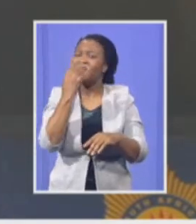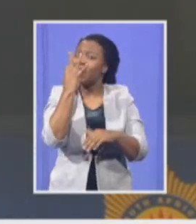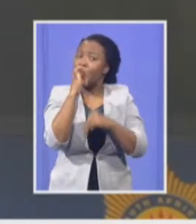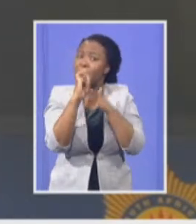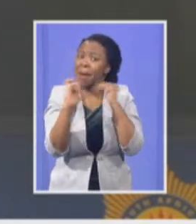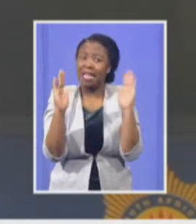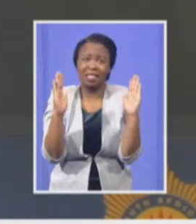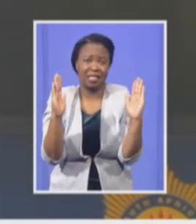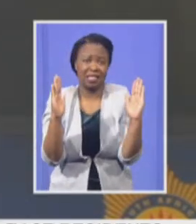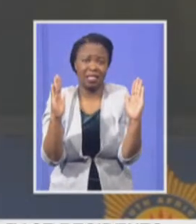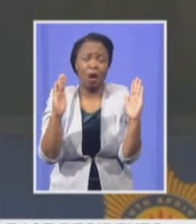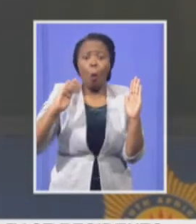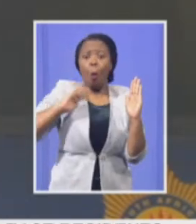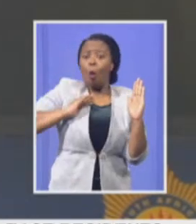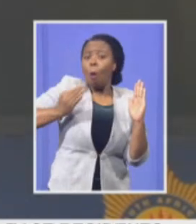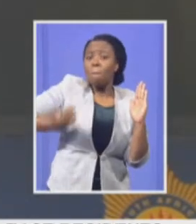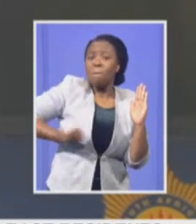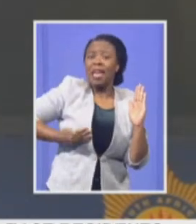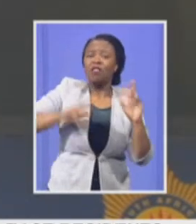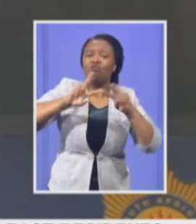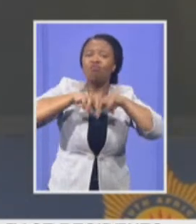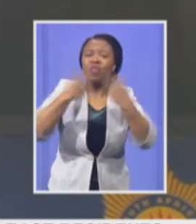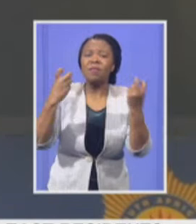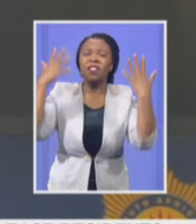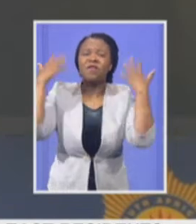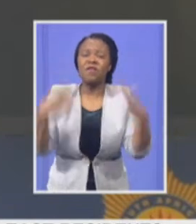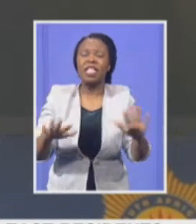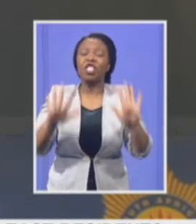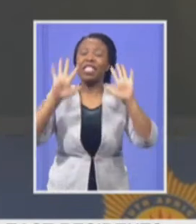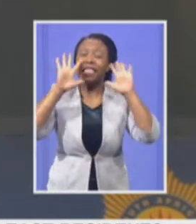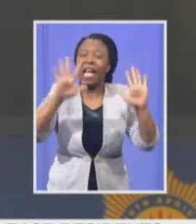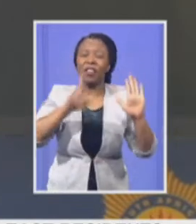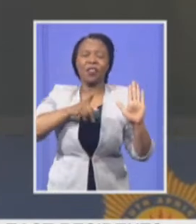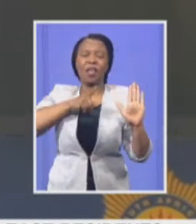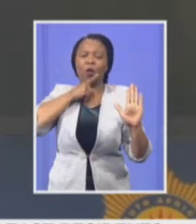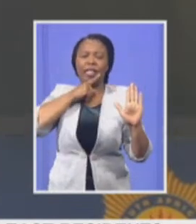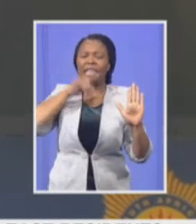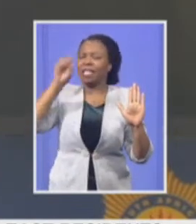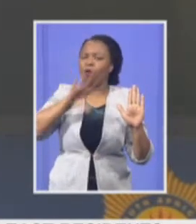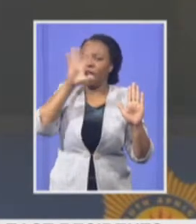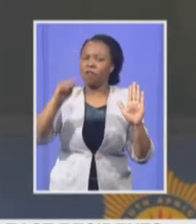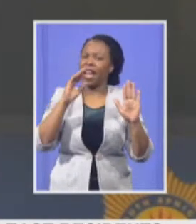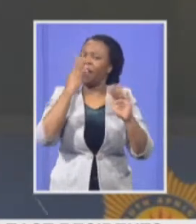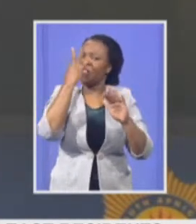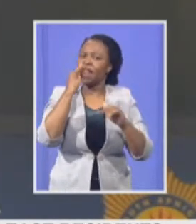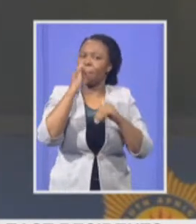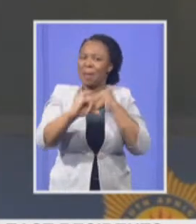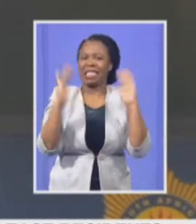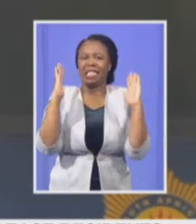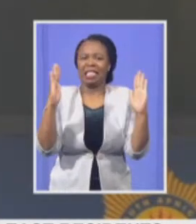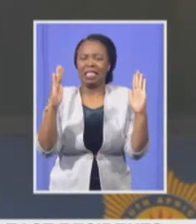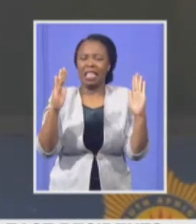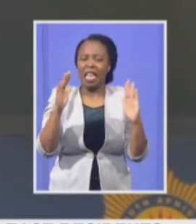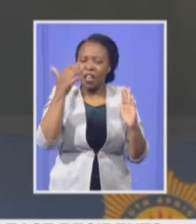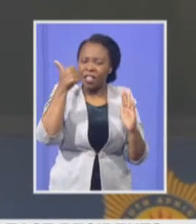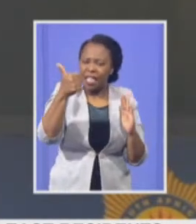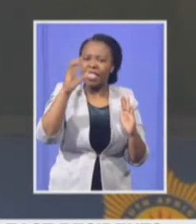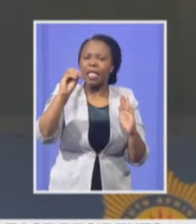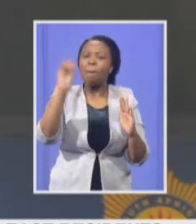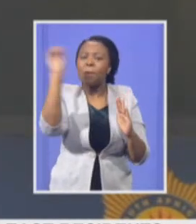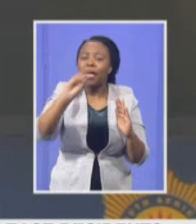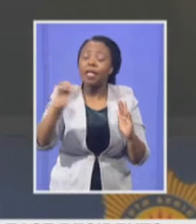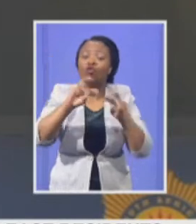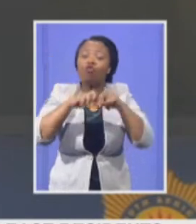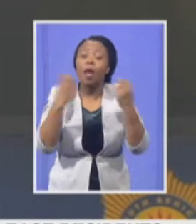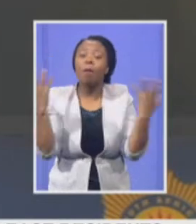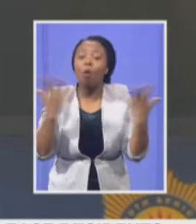10,000 women were raped in South Africa. But now the problem, 50% of them, they are raped in their own houses.